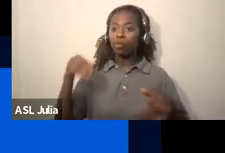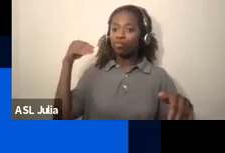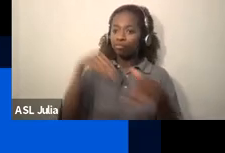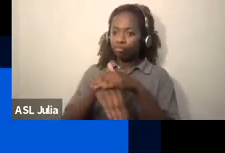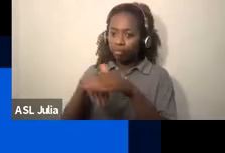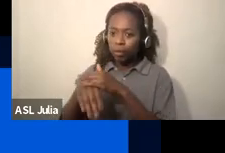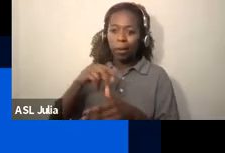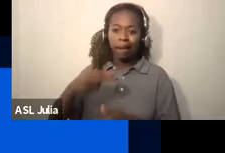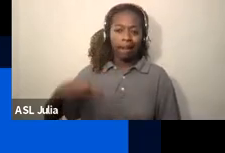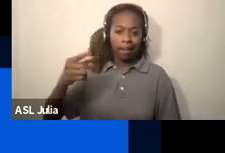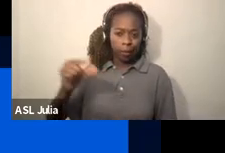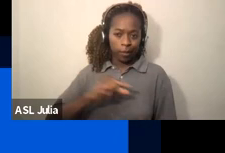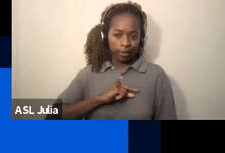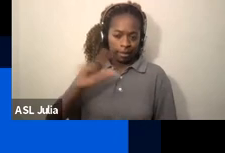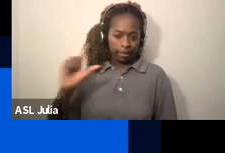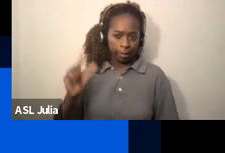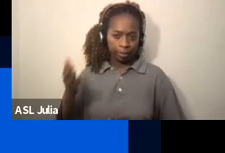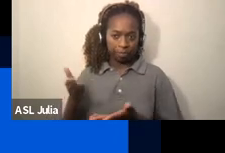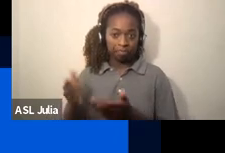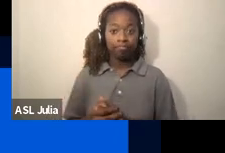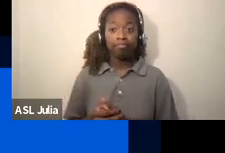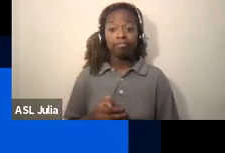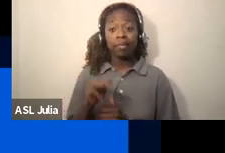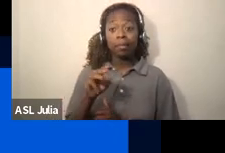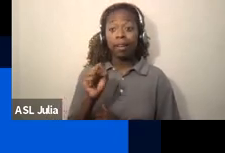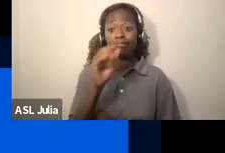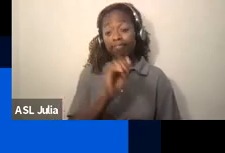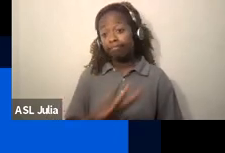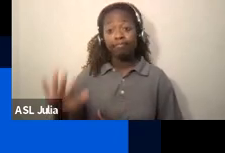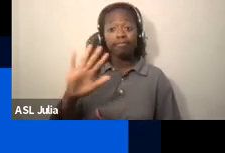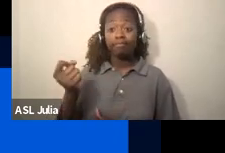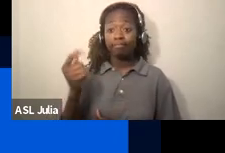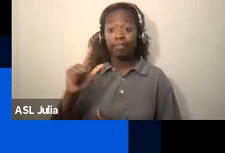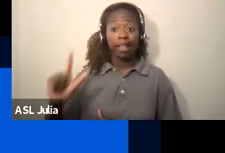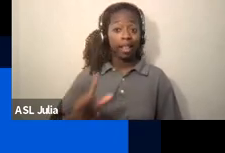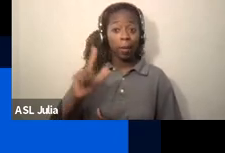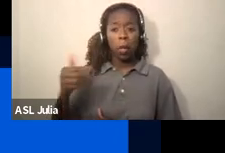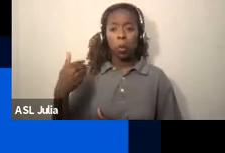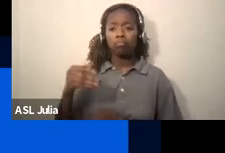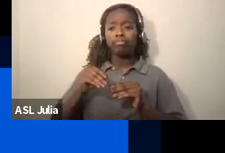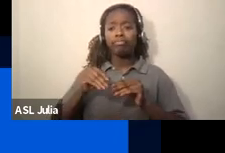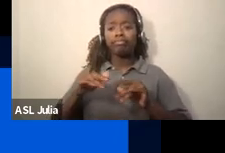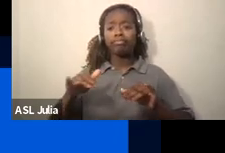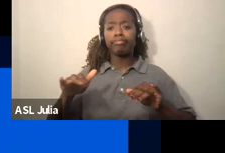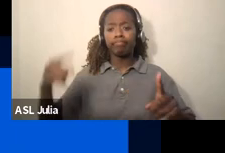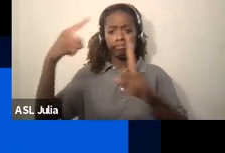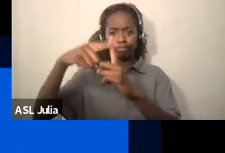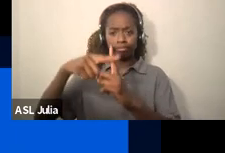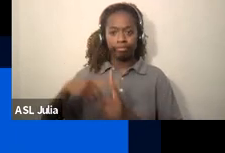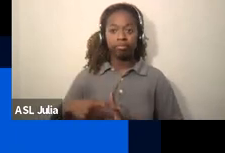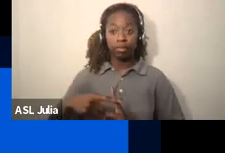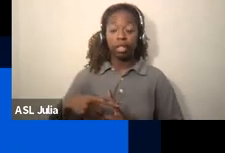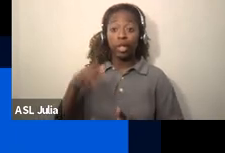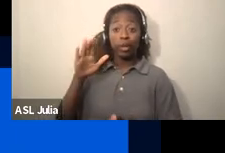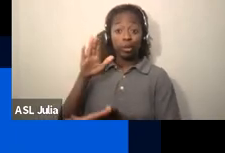services across the commonwealth libraries are transforming lives we know that school libraries